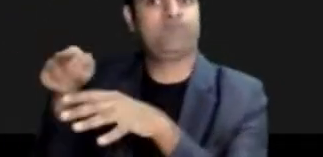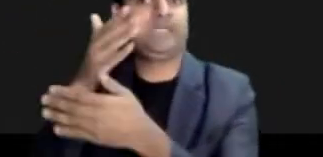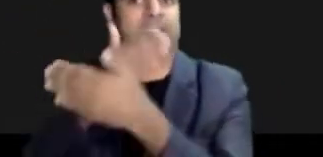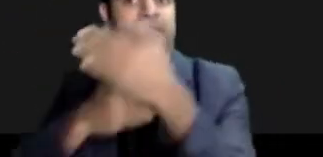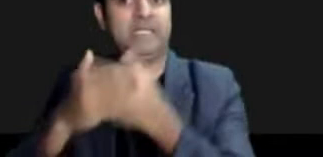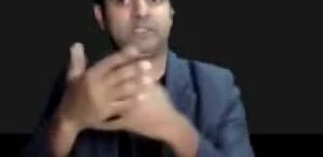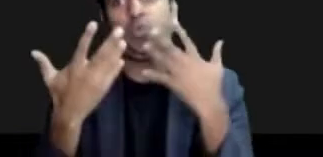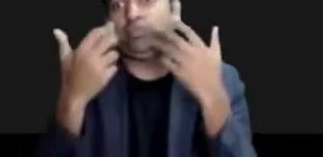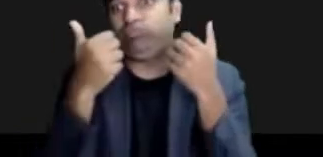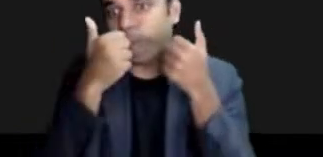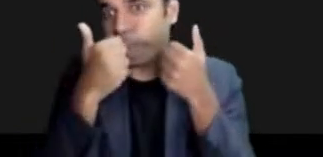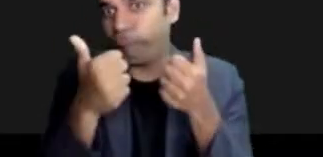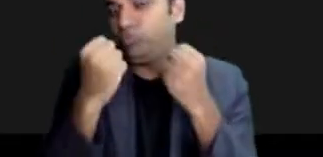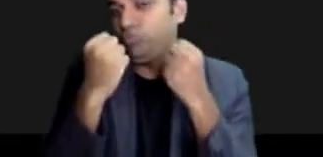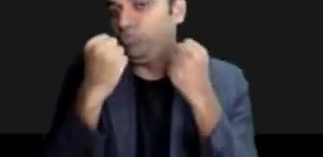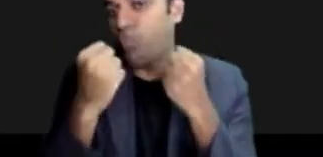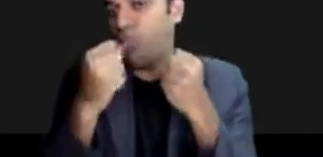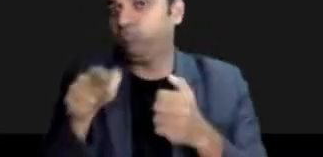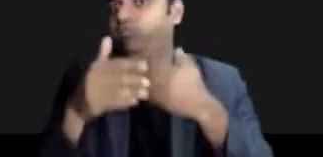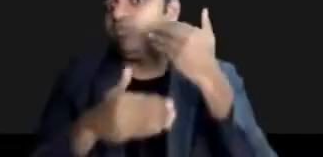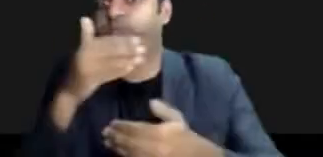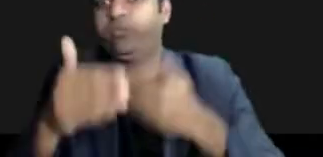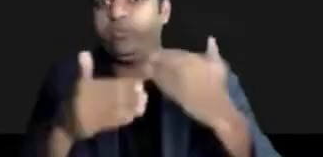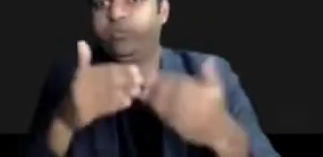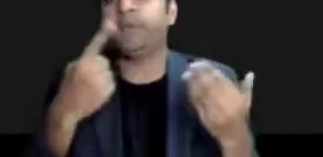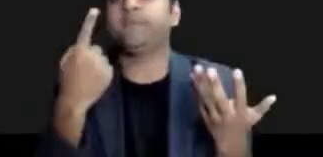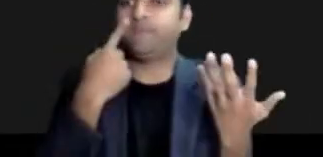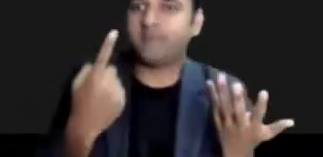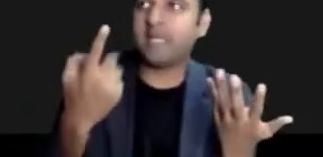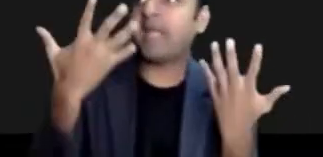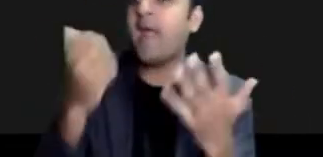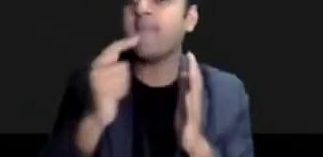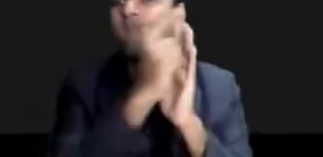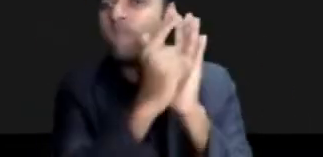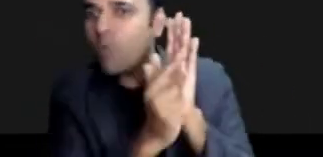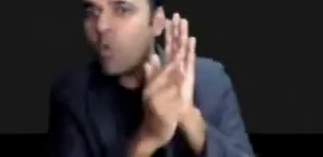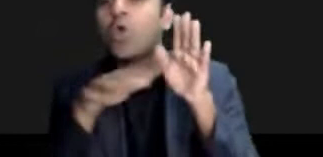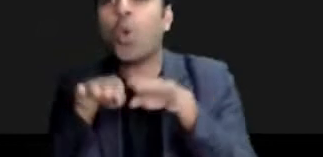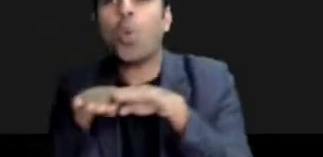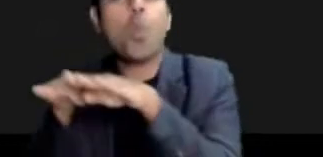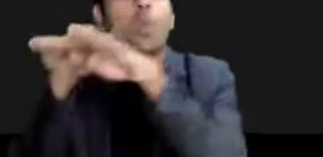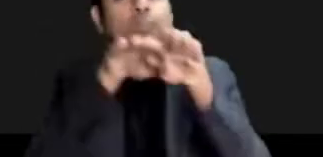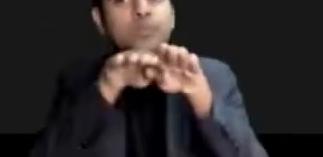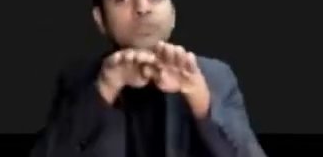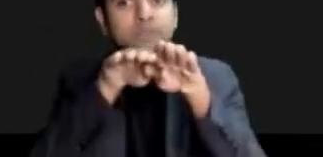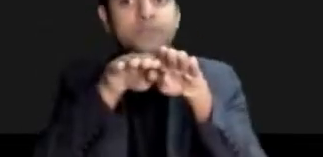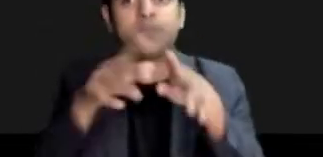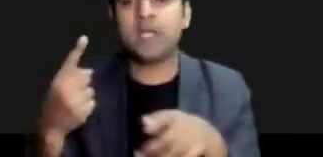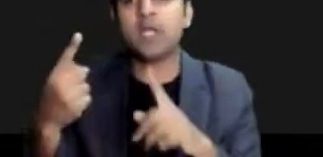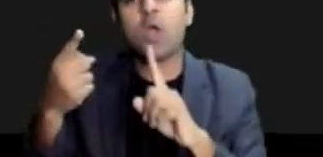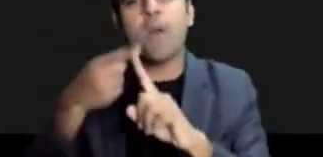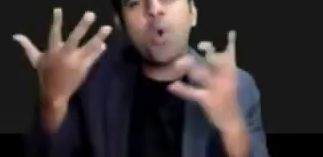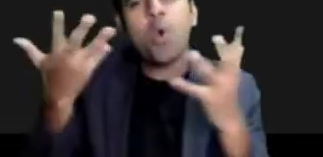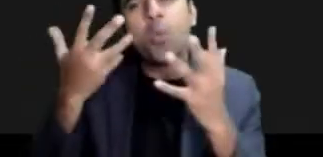making this realistic, bringing this from paper to action. So within the next year